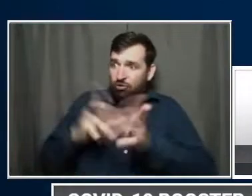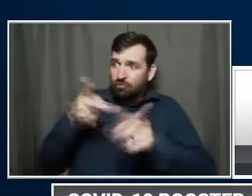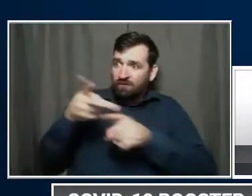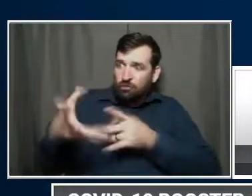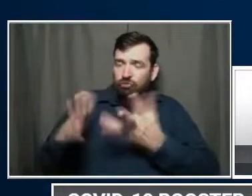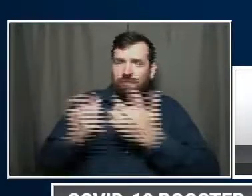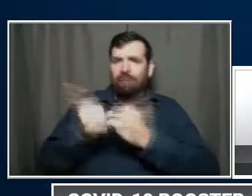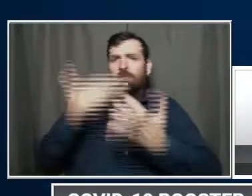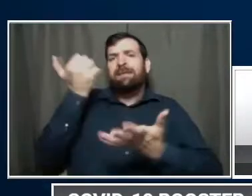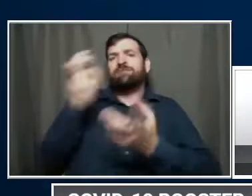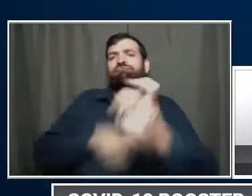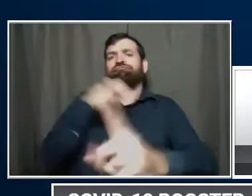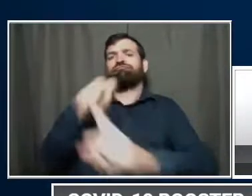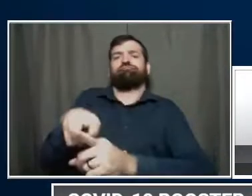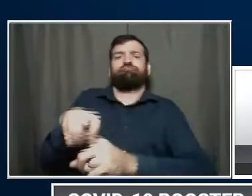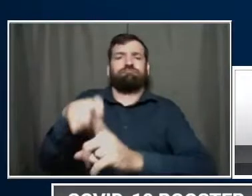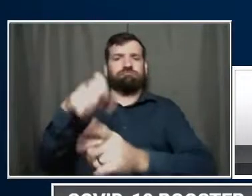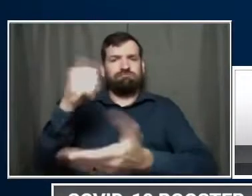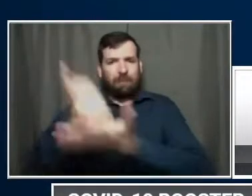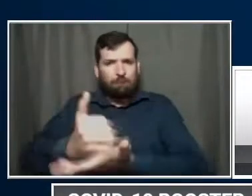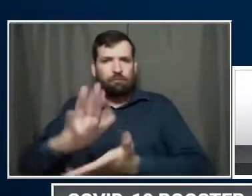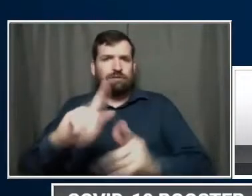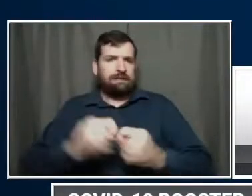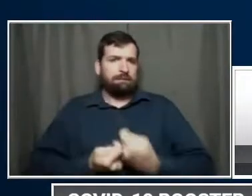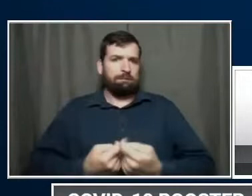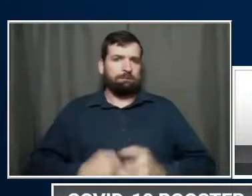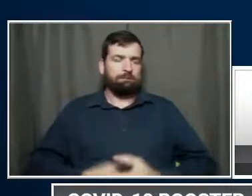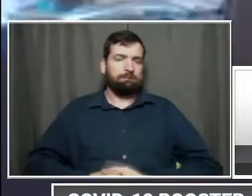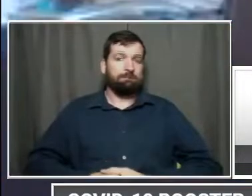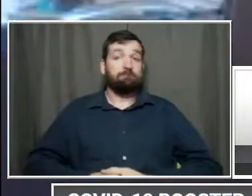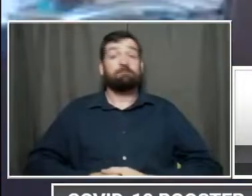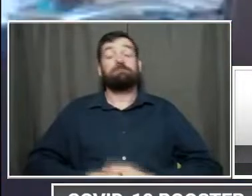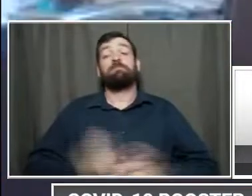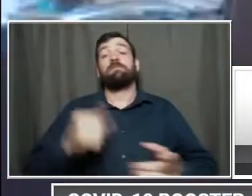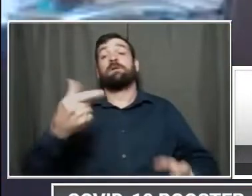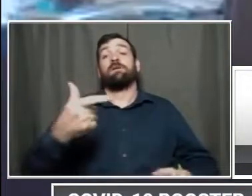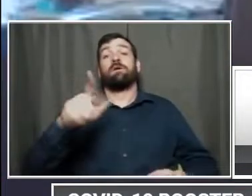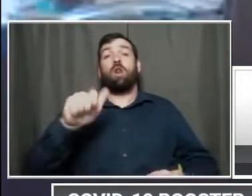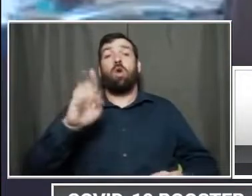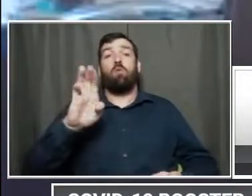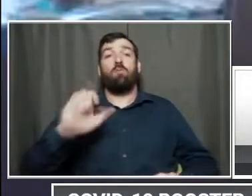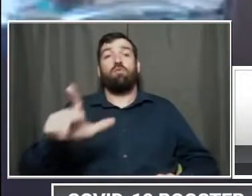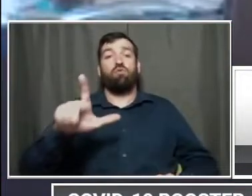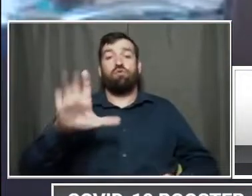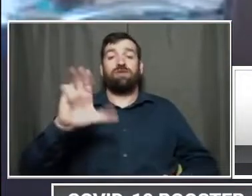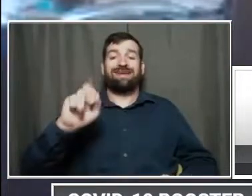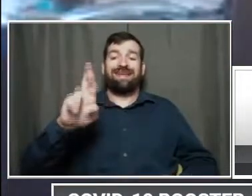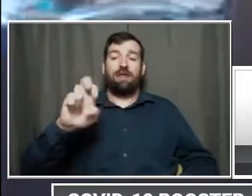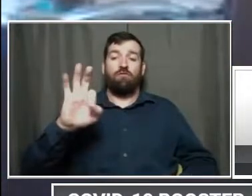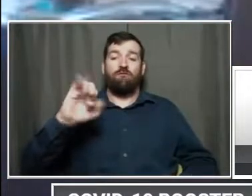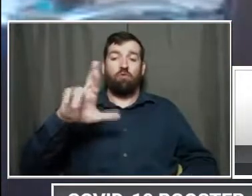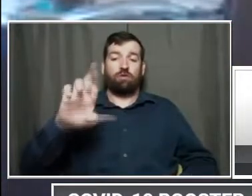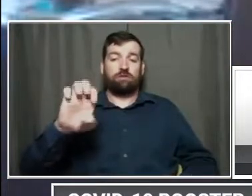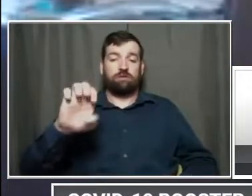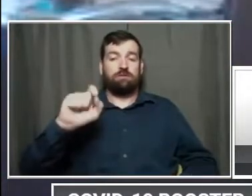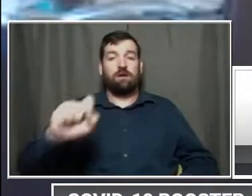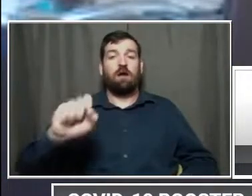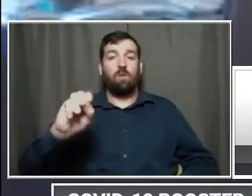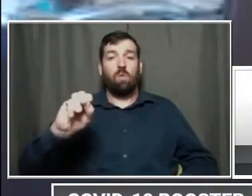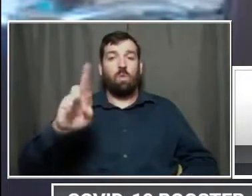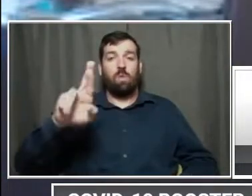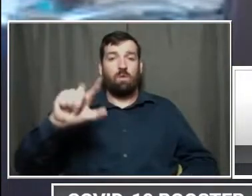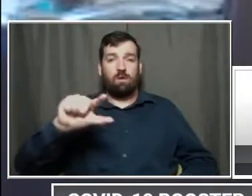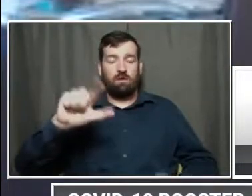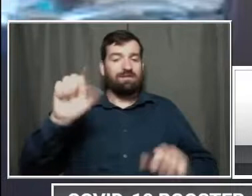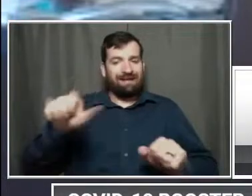way to get in contact with your team? If you would go to globalcareforce.org, you can click on any of the